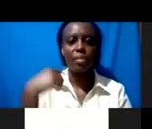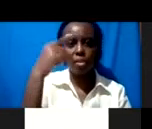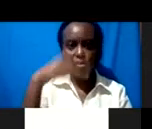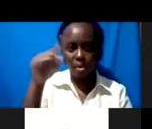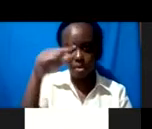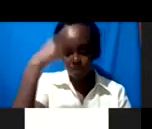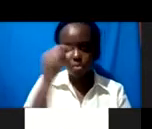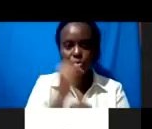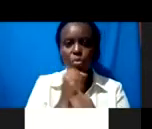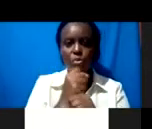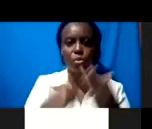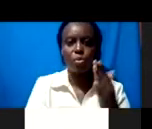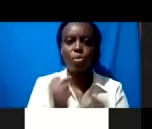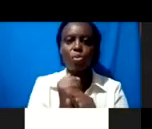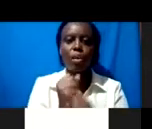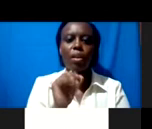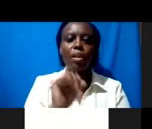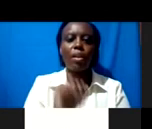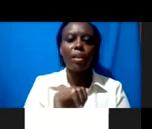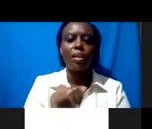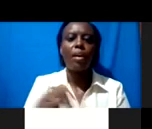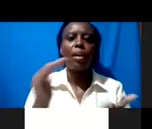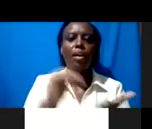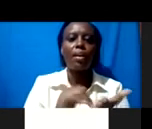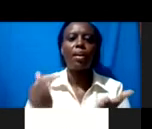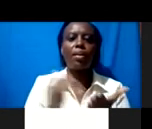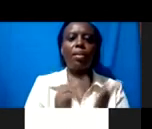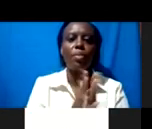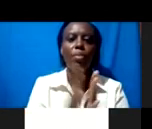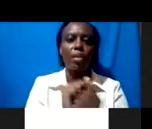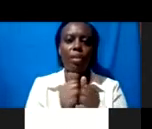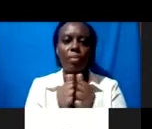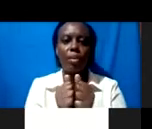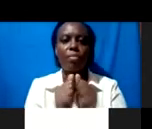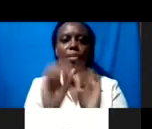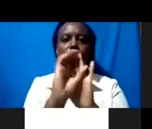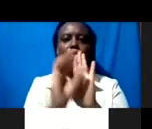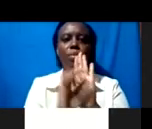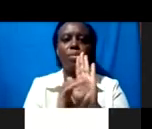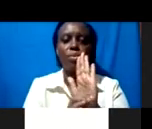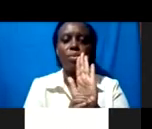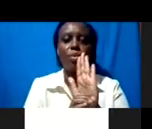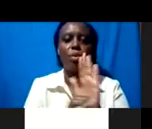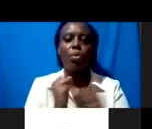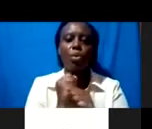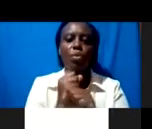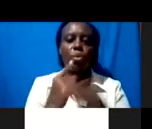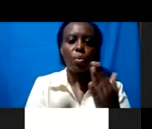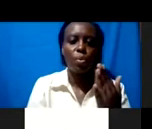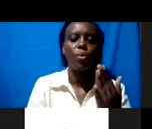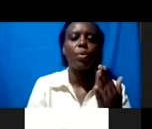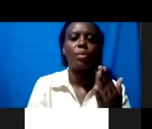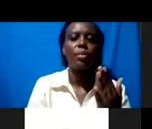to deal with that? Because it might repeat itself, even with amendments to the Constitution. So what are we going to do about that? And